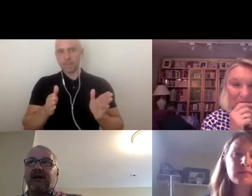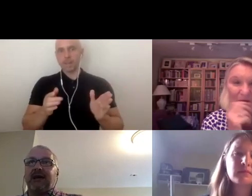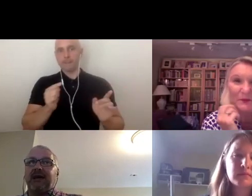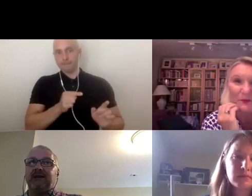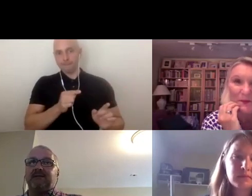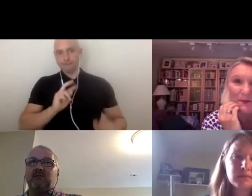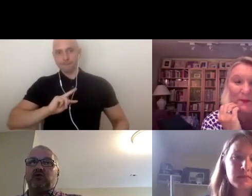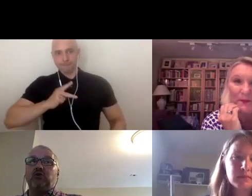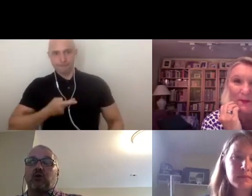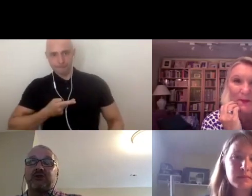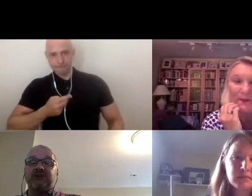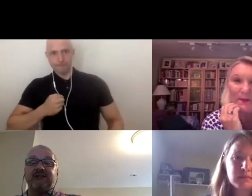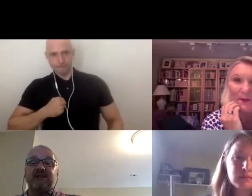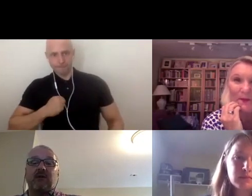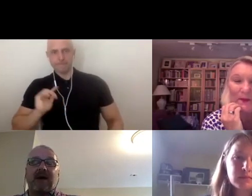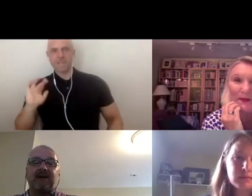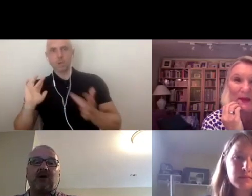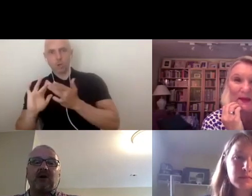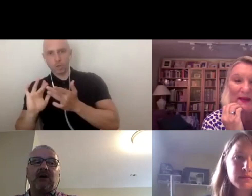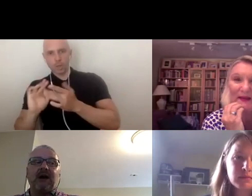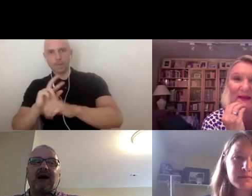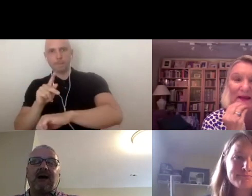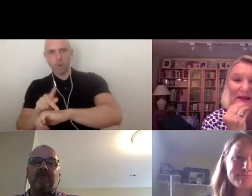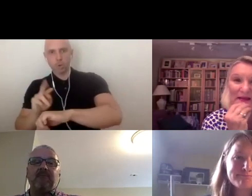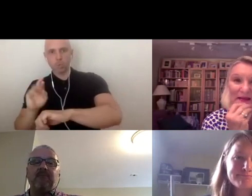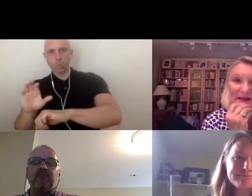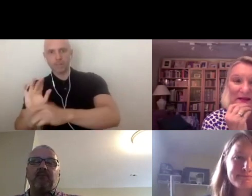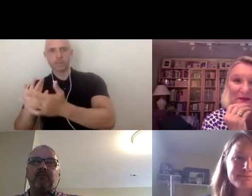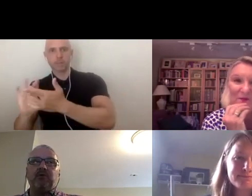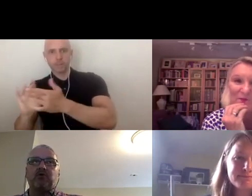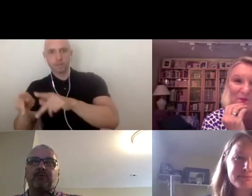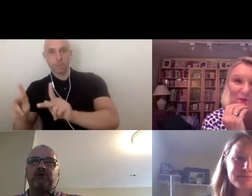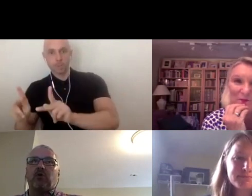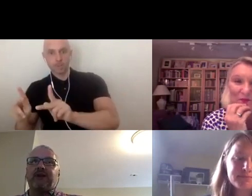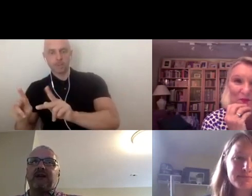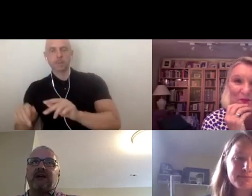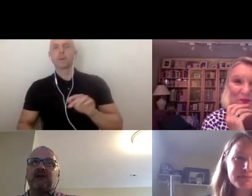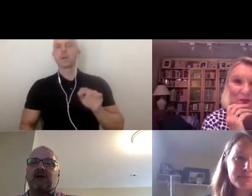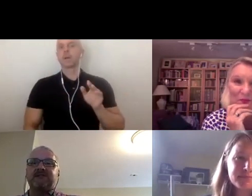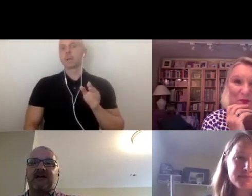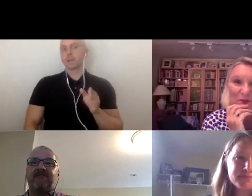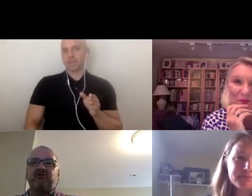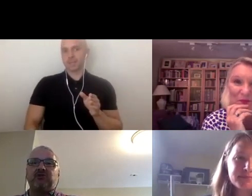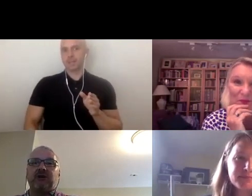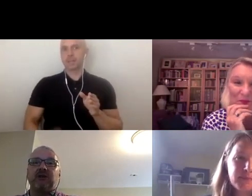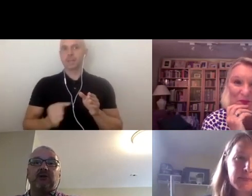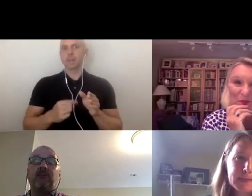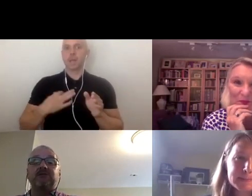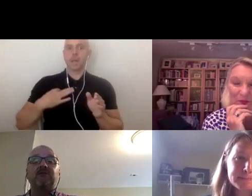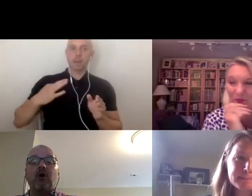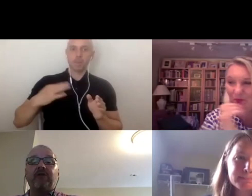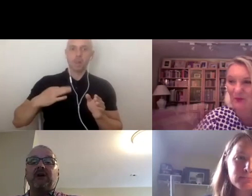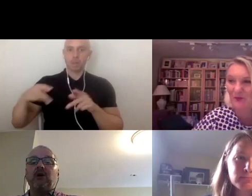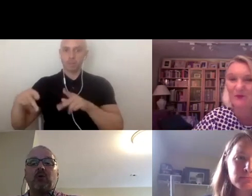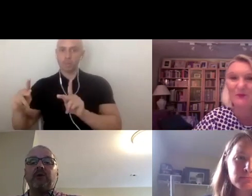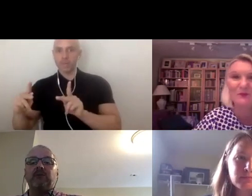Recreation. And to your question, is there a backlog? Truth be told, that a lot of staff during the early parts